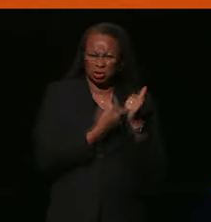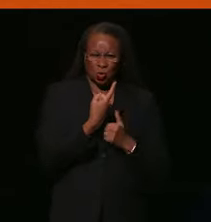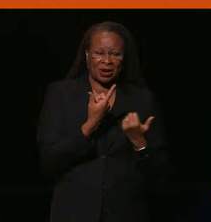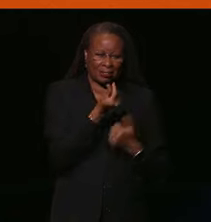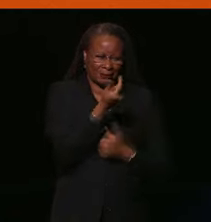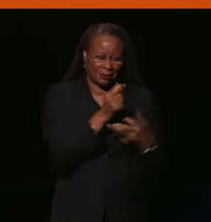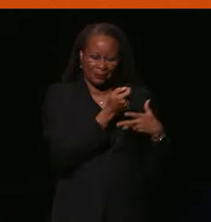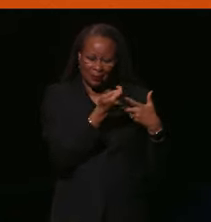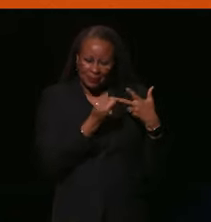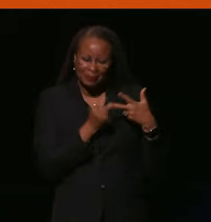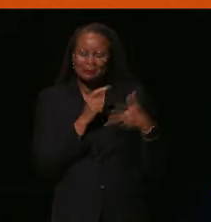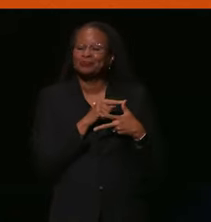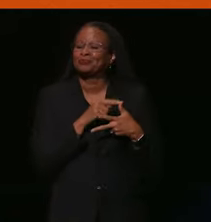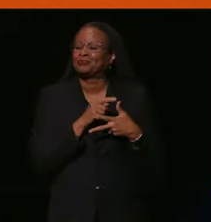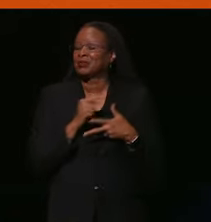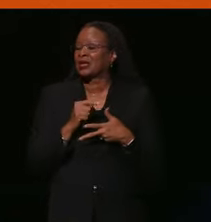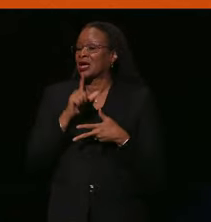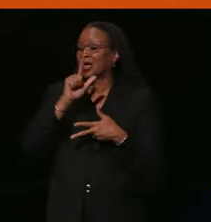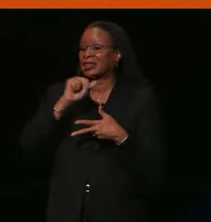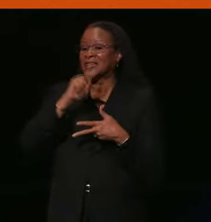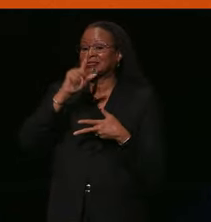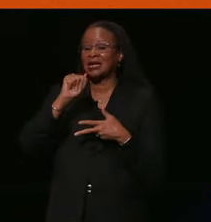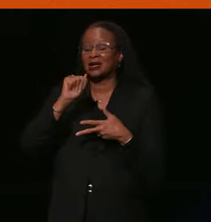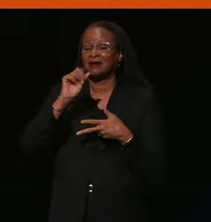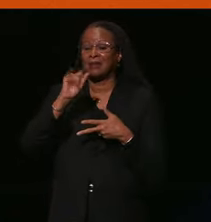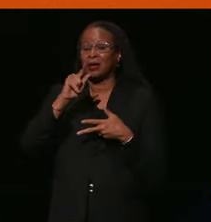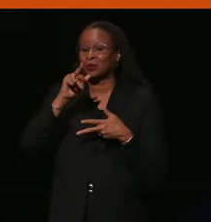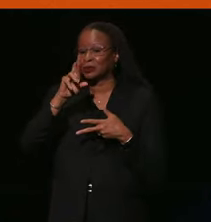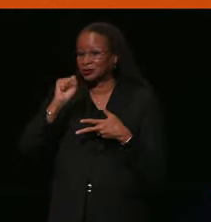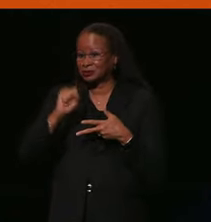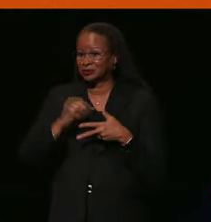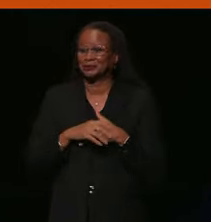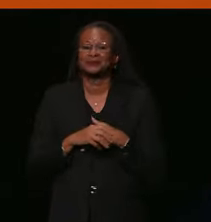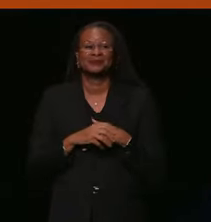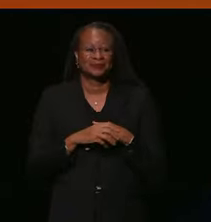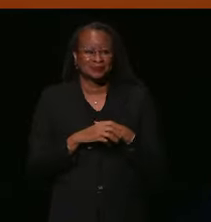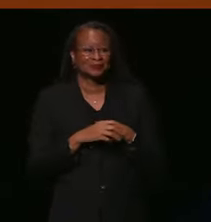talented. First is Linda Flowers.